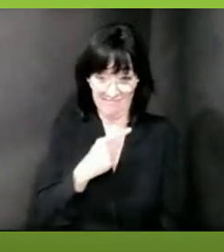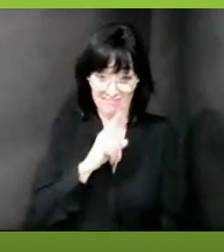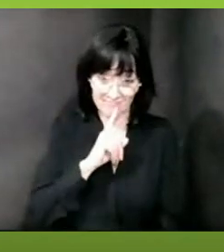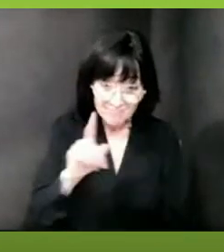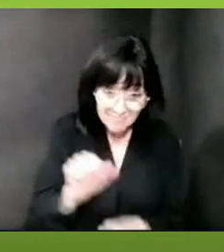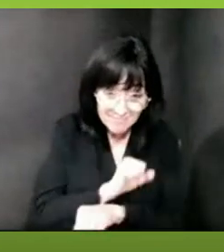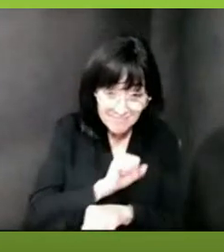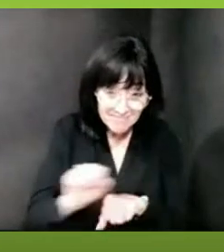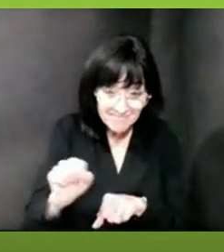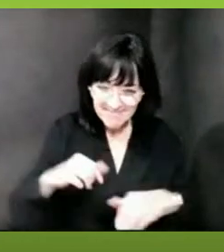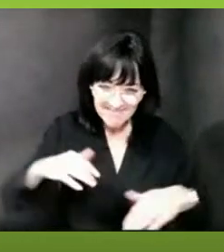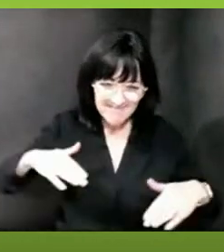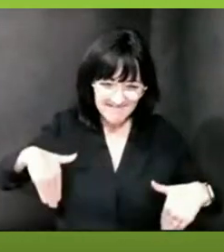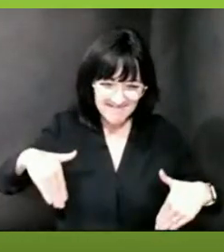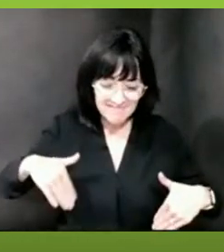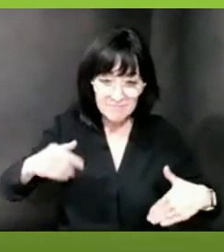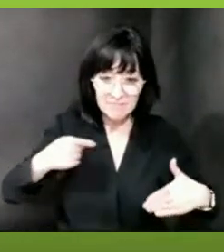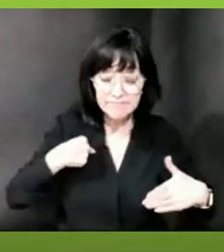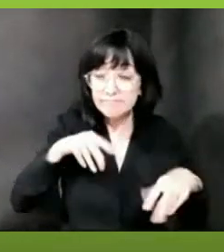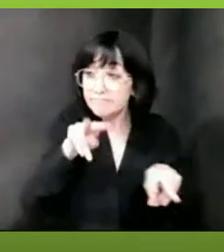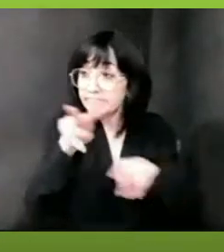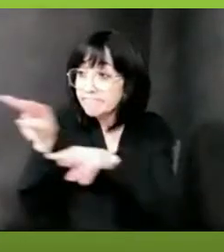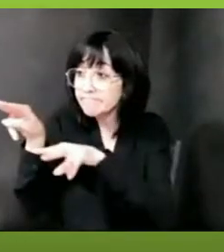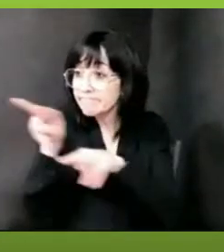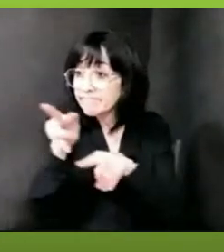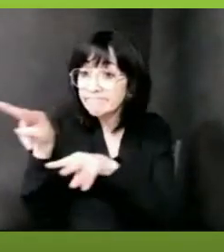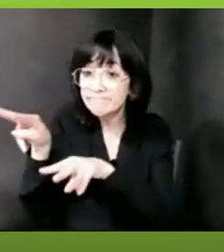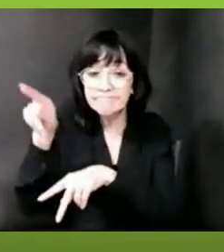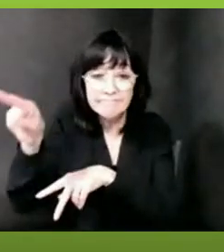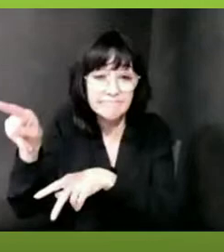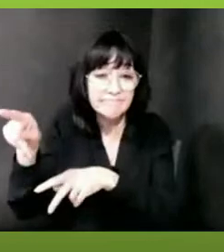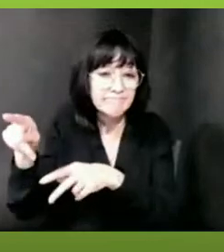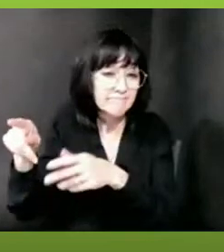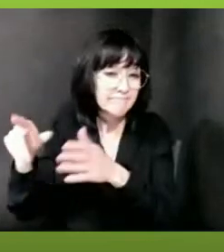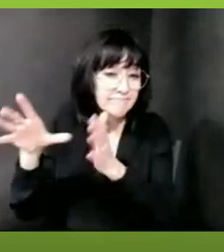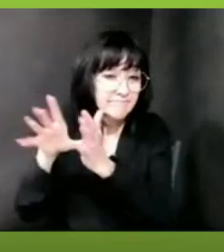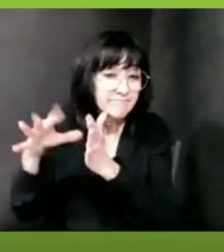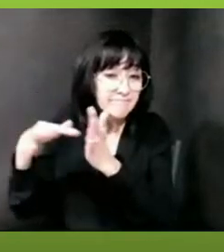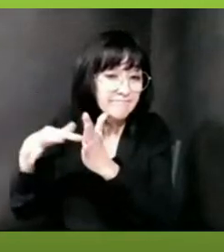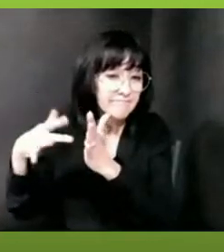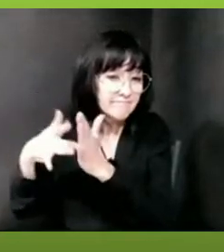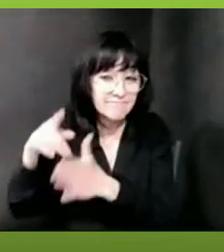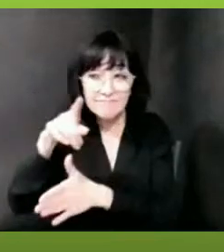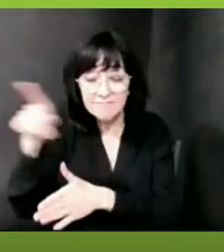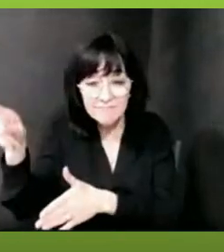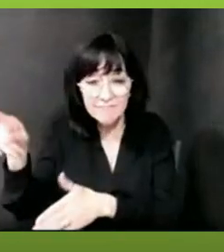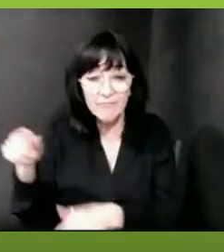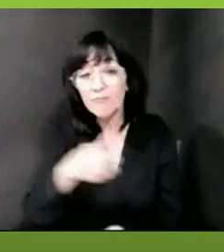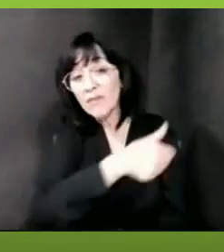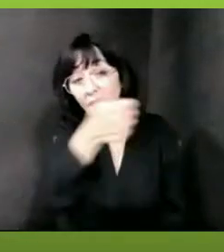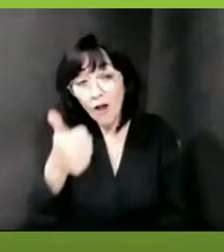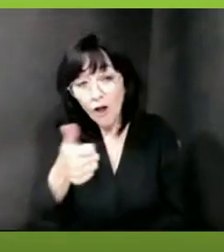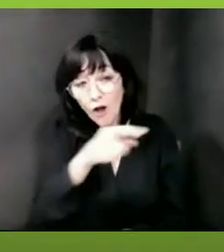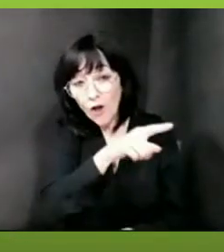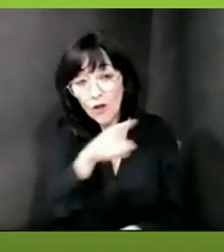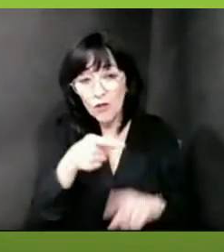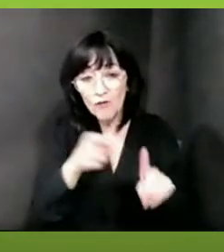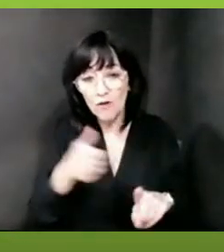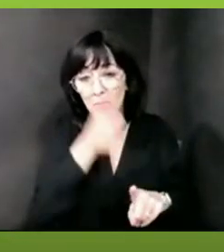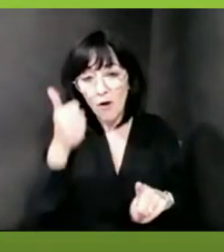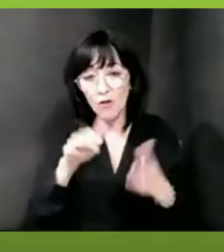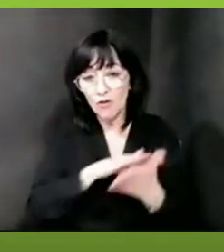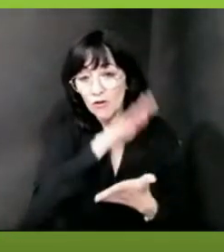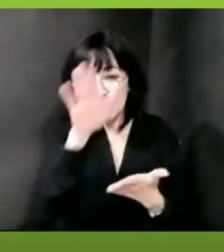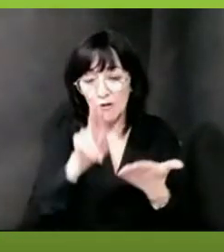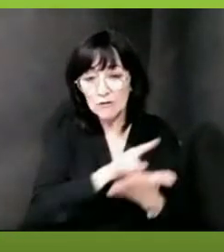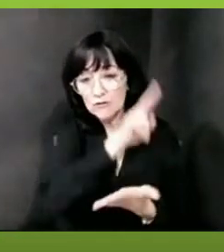have listened to upperclassmen from my team around campus, people back home from other colleges and universities, and I